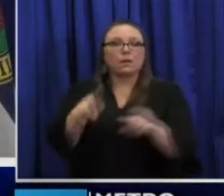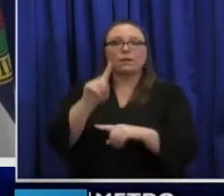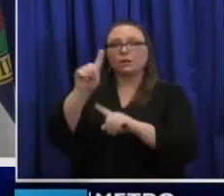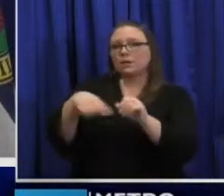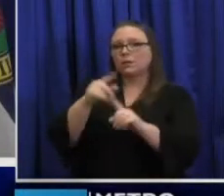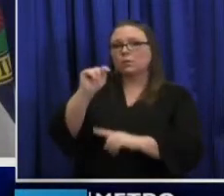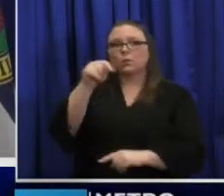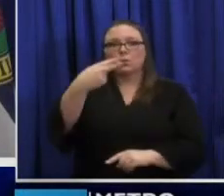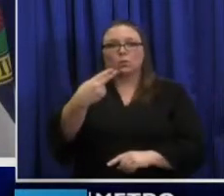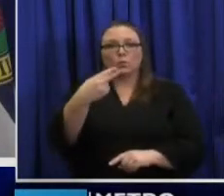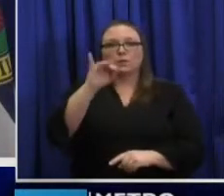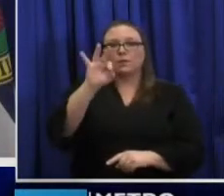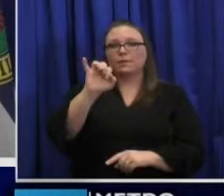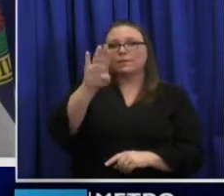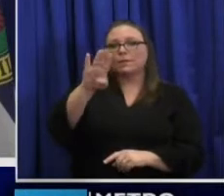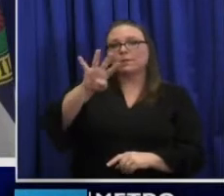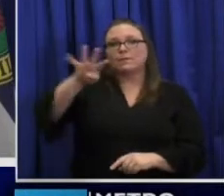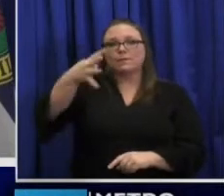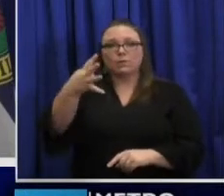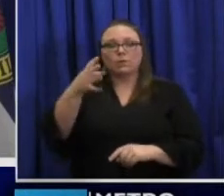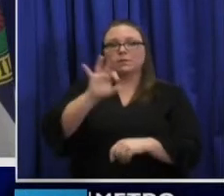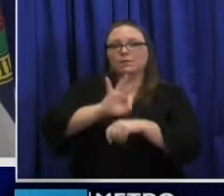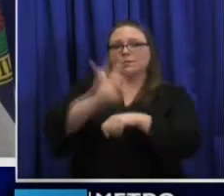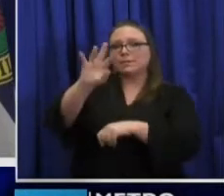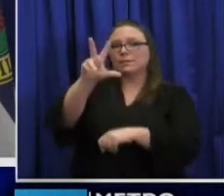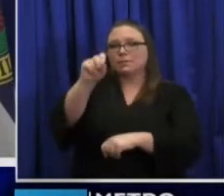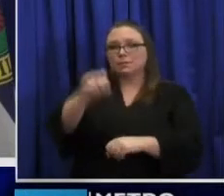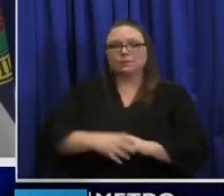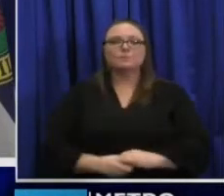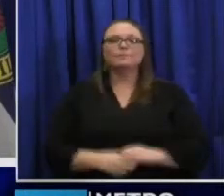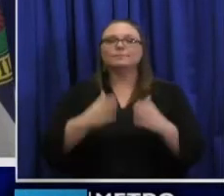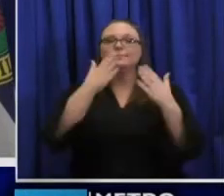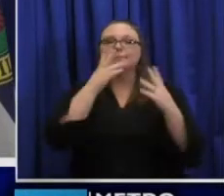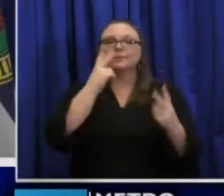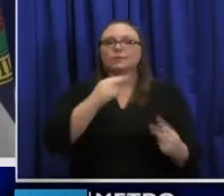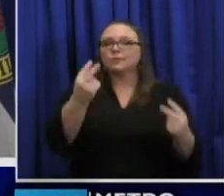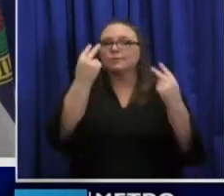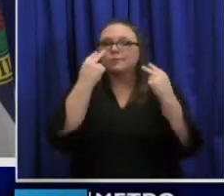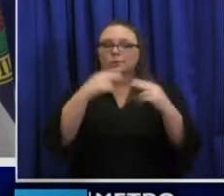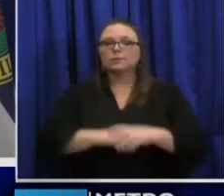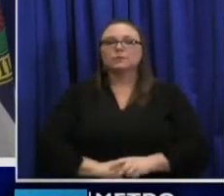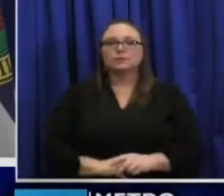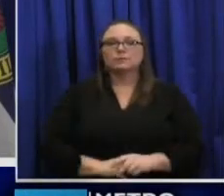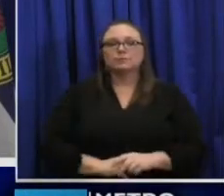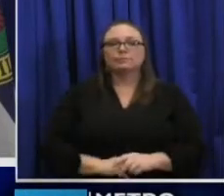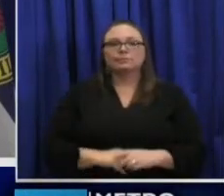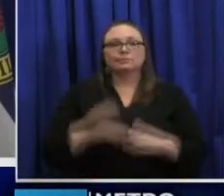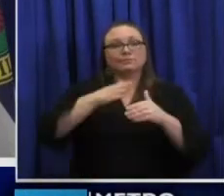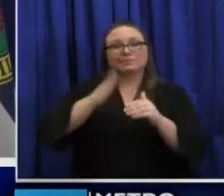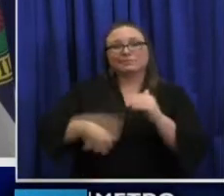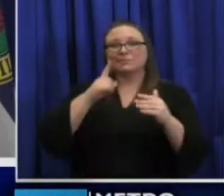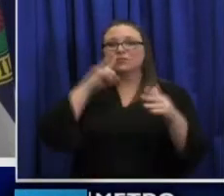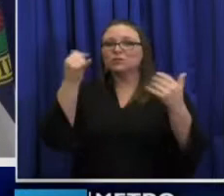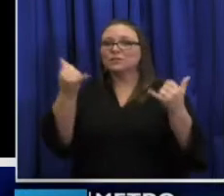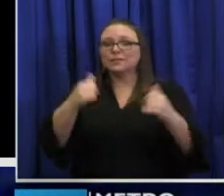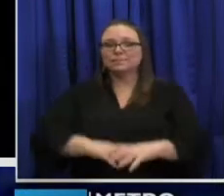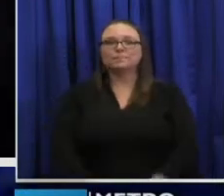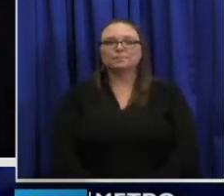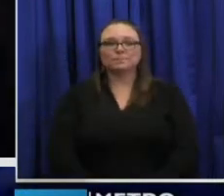on Thursday, February 4th at 9:30 a.m. Thank you for joining us, and this concludes today's